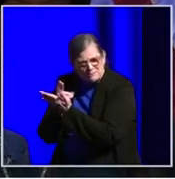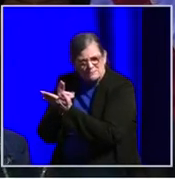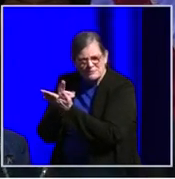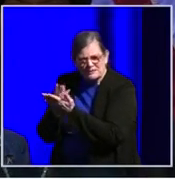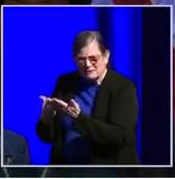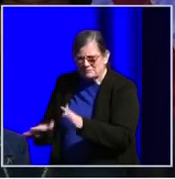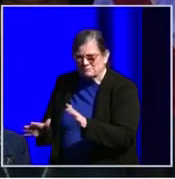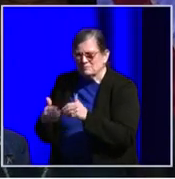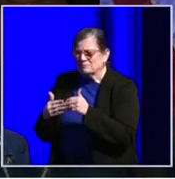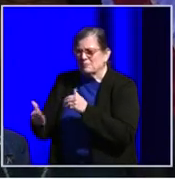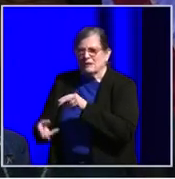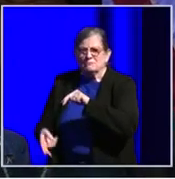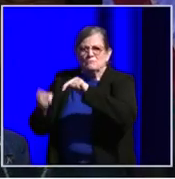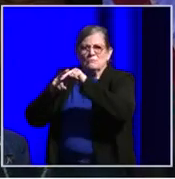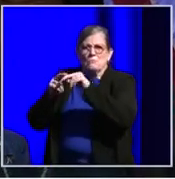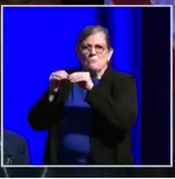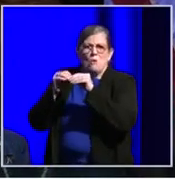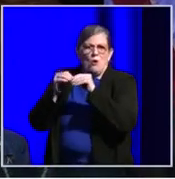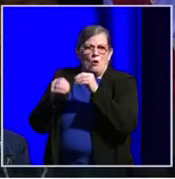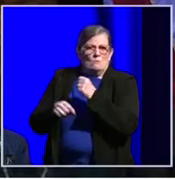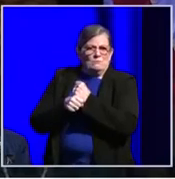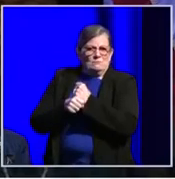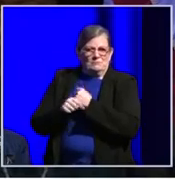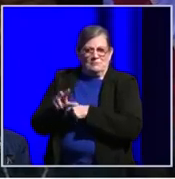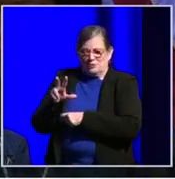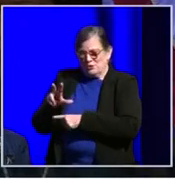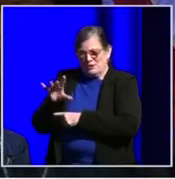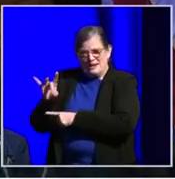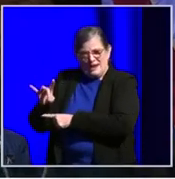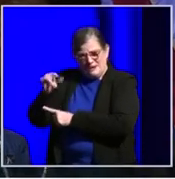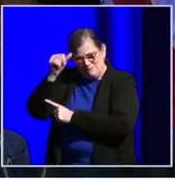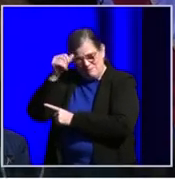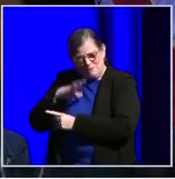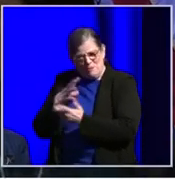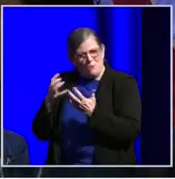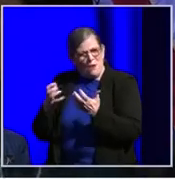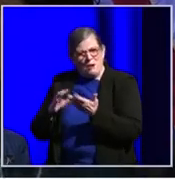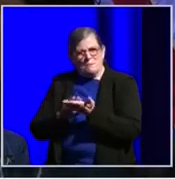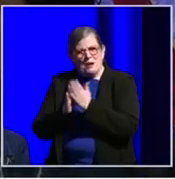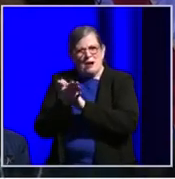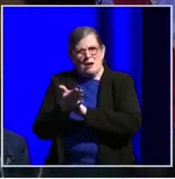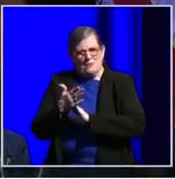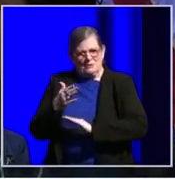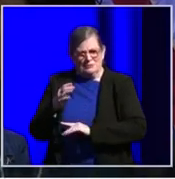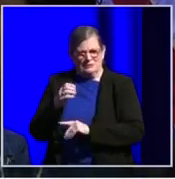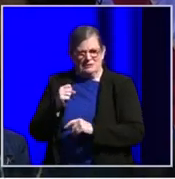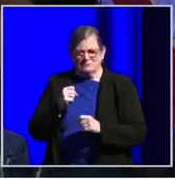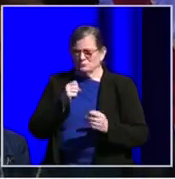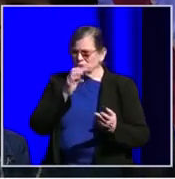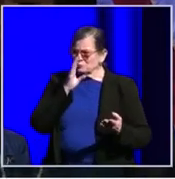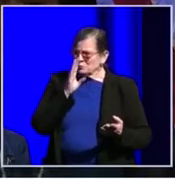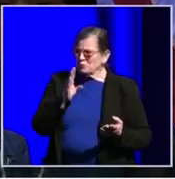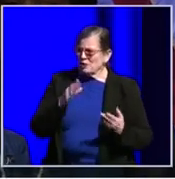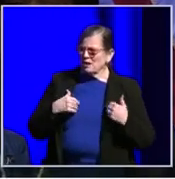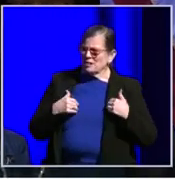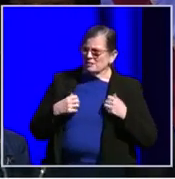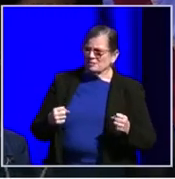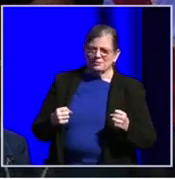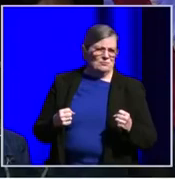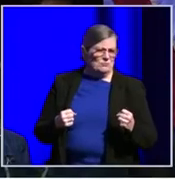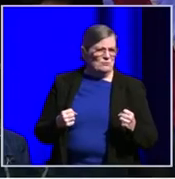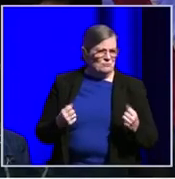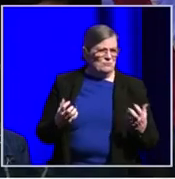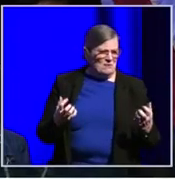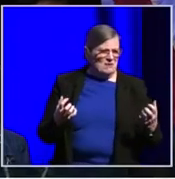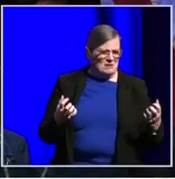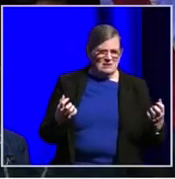our plaza manager wanting to get sober and healthy. Through this work, we are also now able to do more public programming. Whether it's exercise